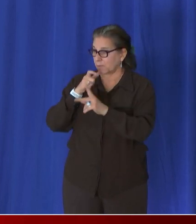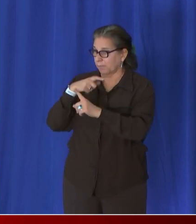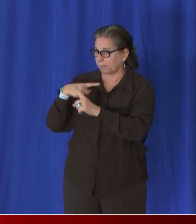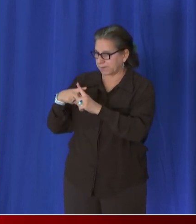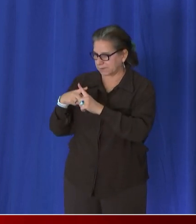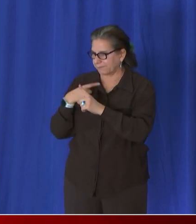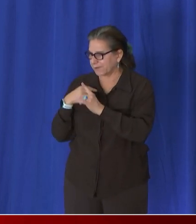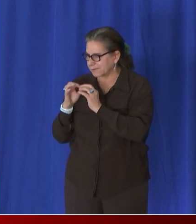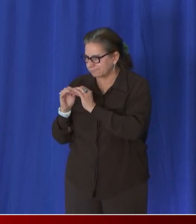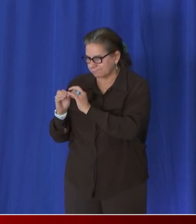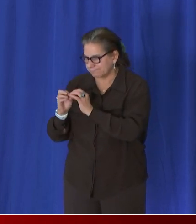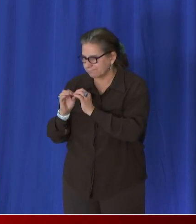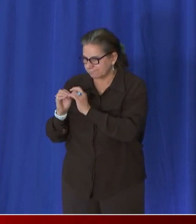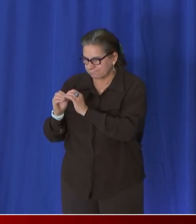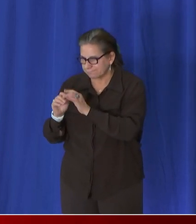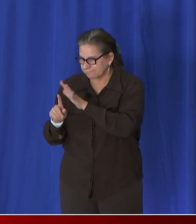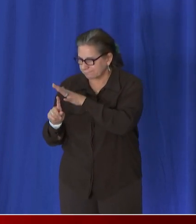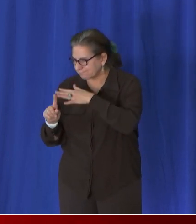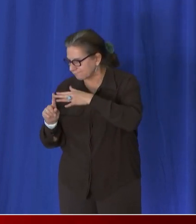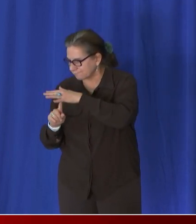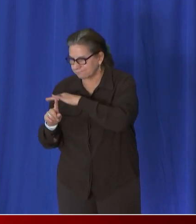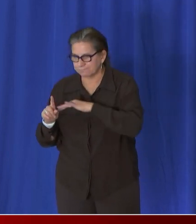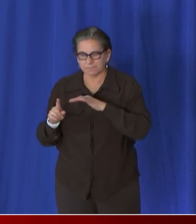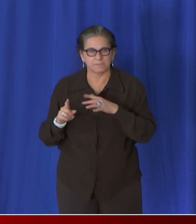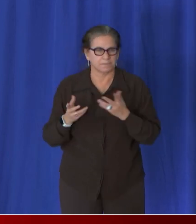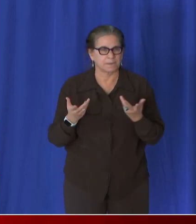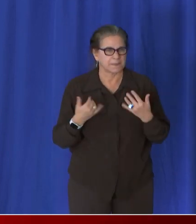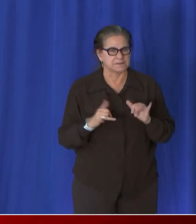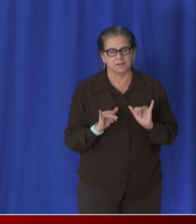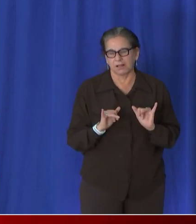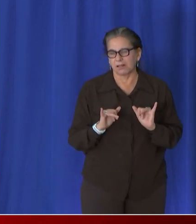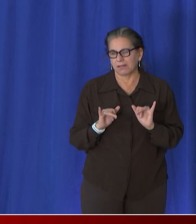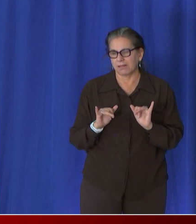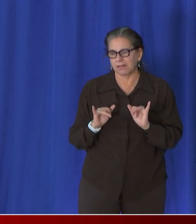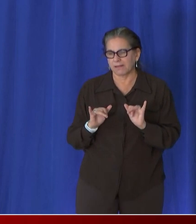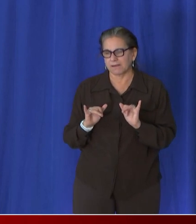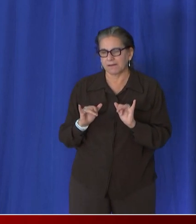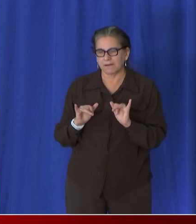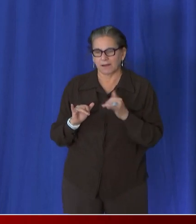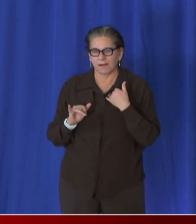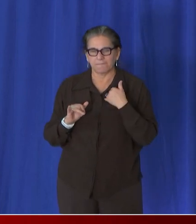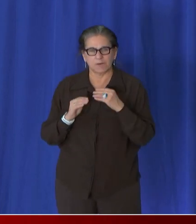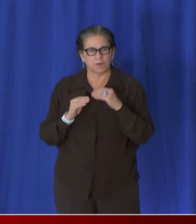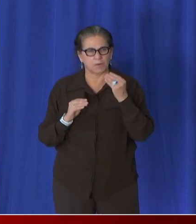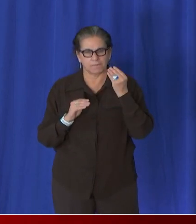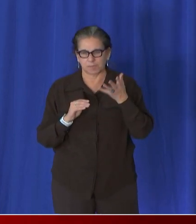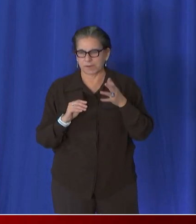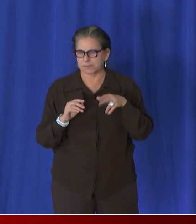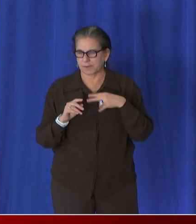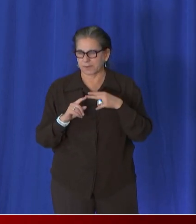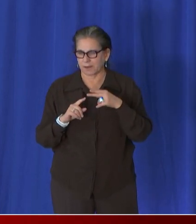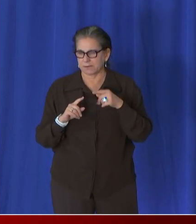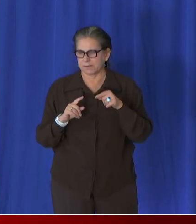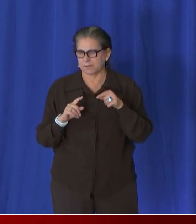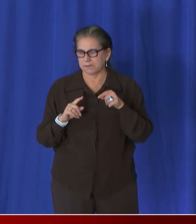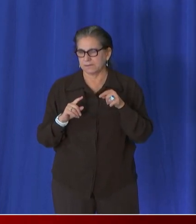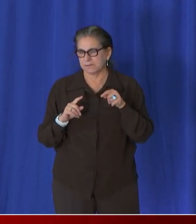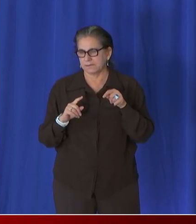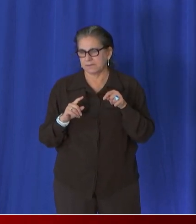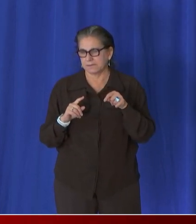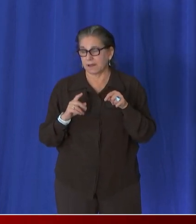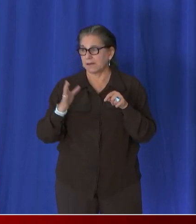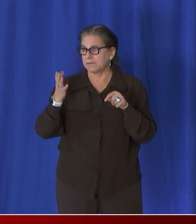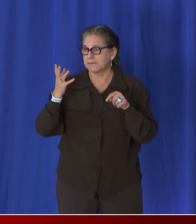that. Yeah. We did have a issue that lasted just a few days where we had a high volume of text messages that were going out that